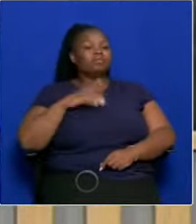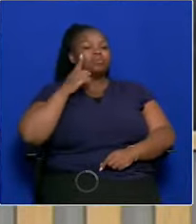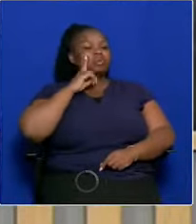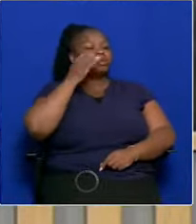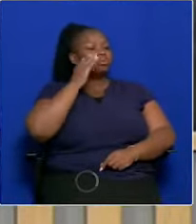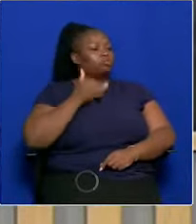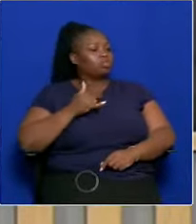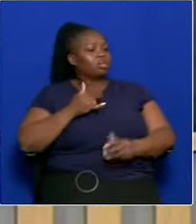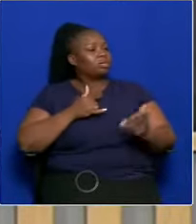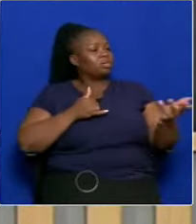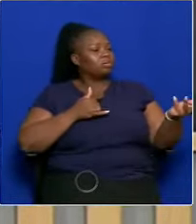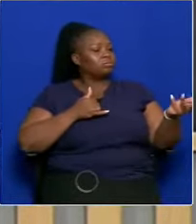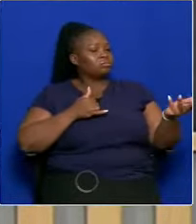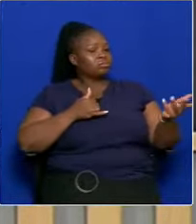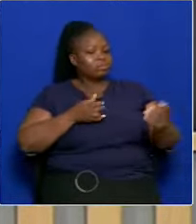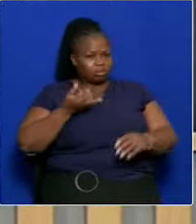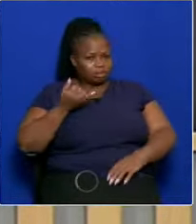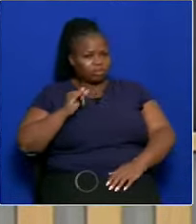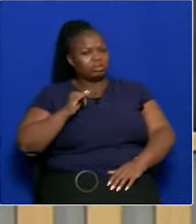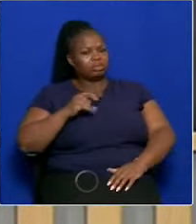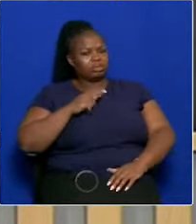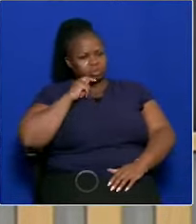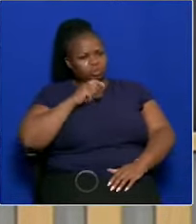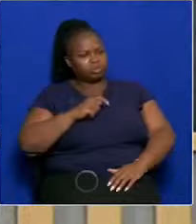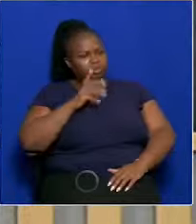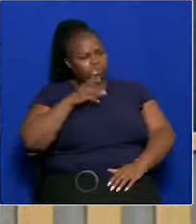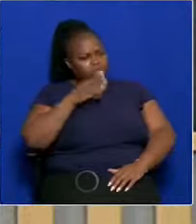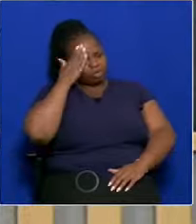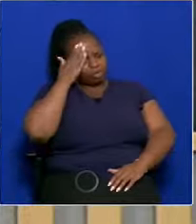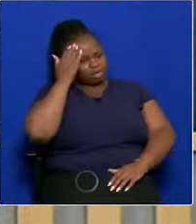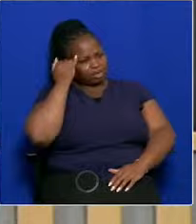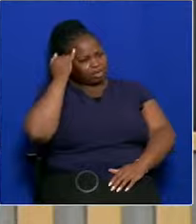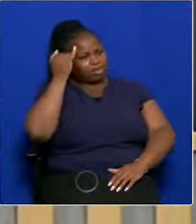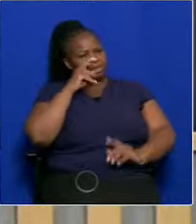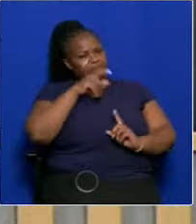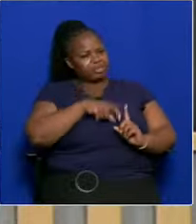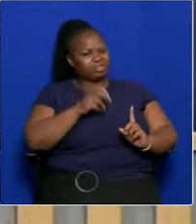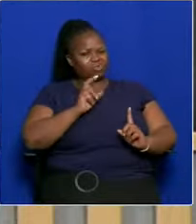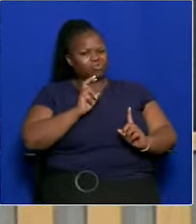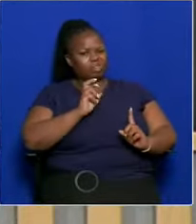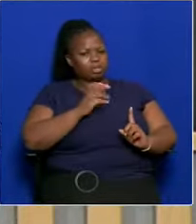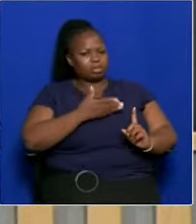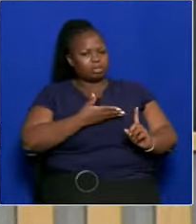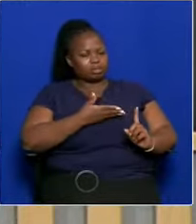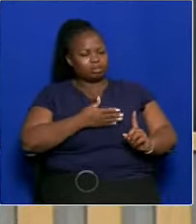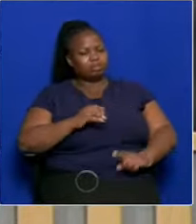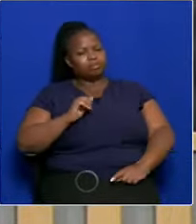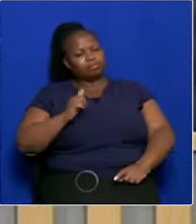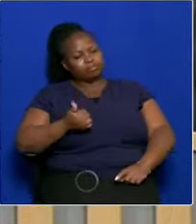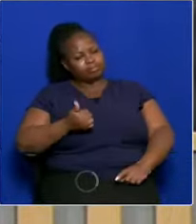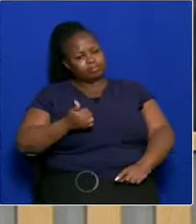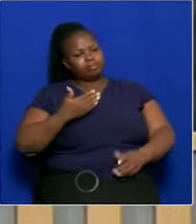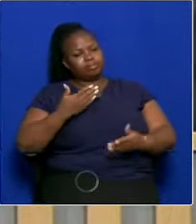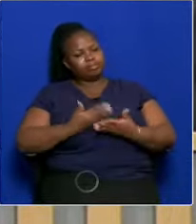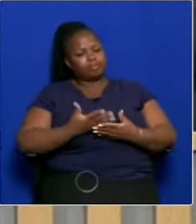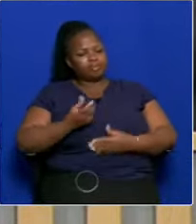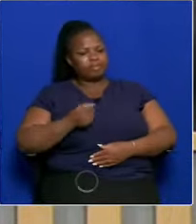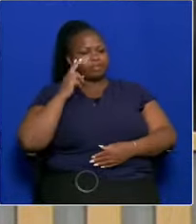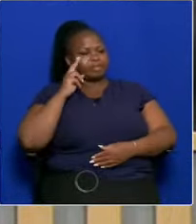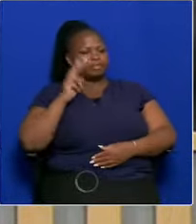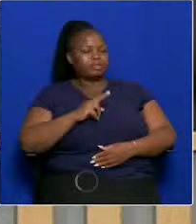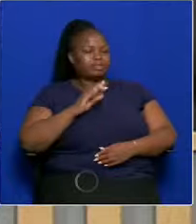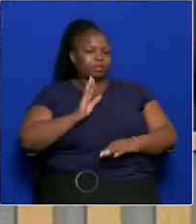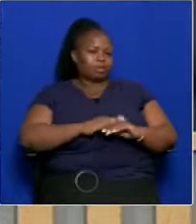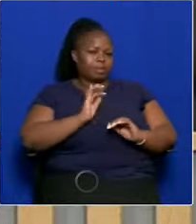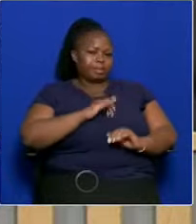have given me an idea what kind of a person he is. And then I could have a certain perspective on him. I have